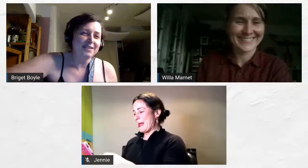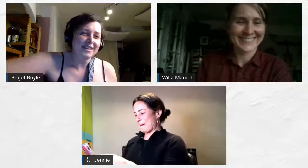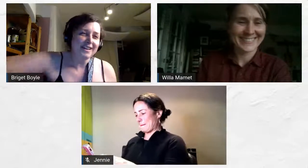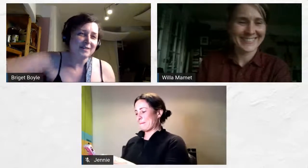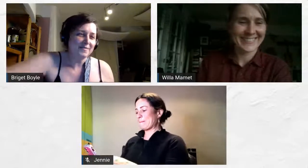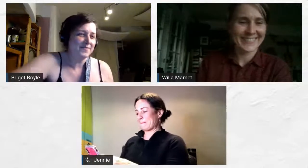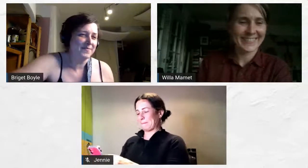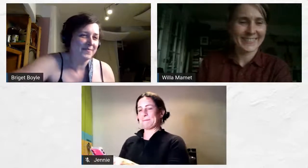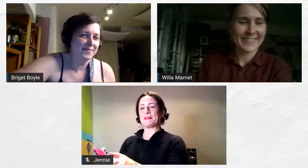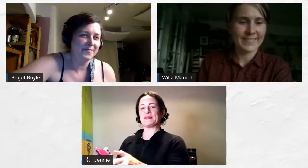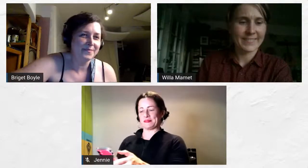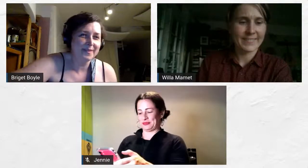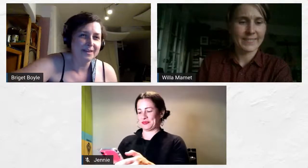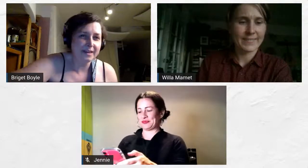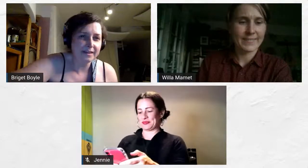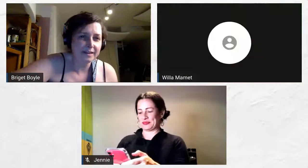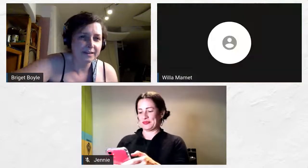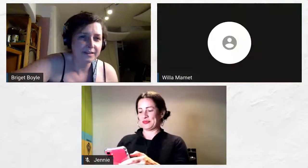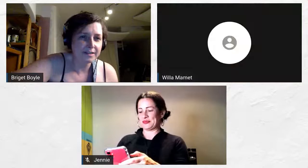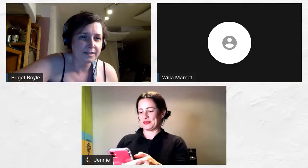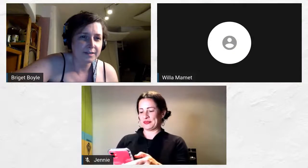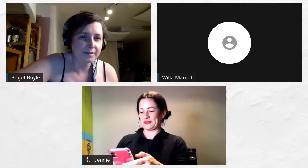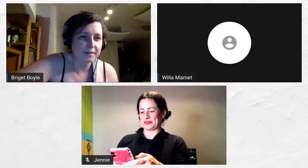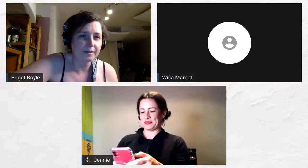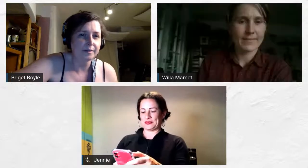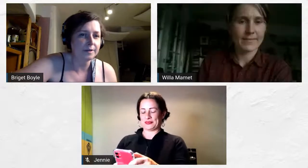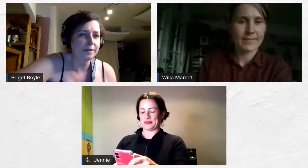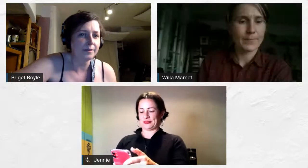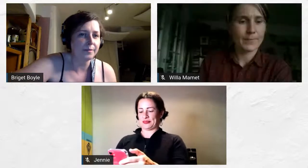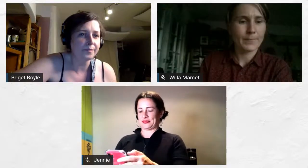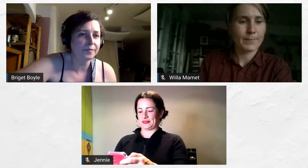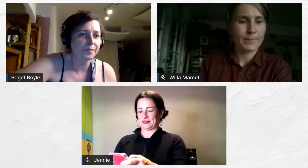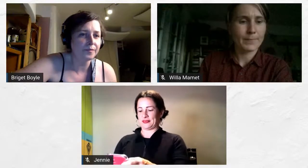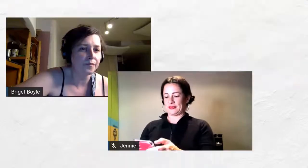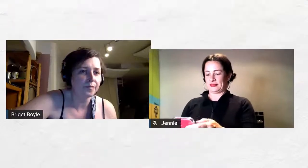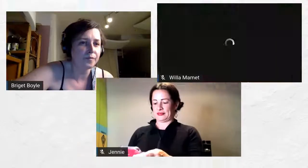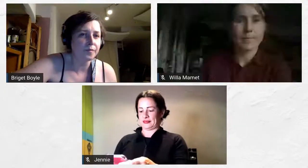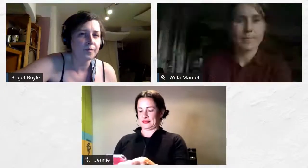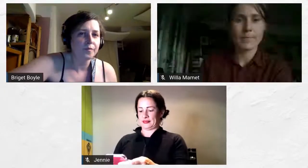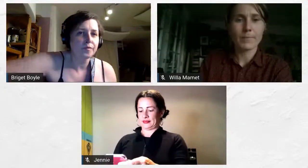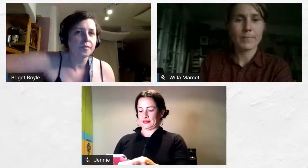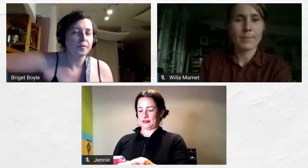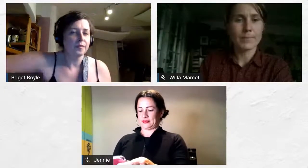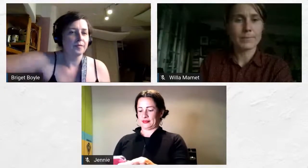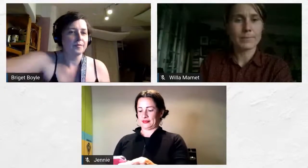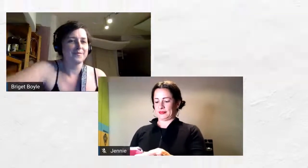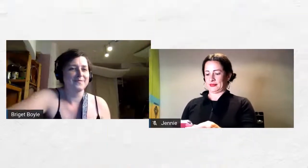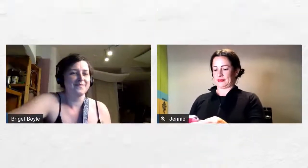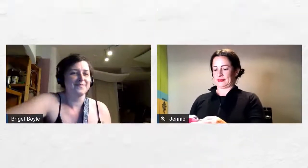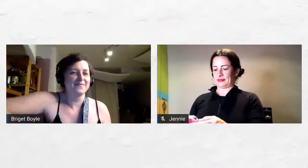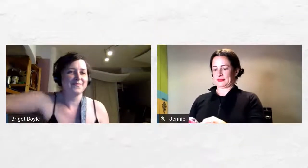Thank you, Jenny. And there we go.